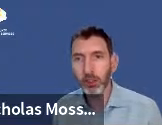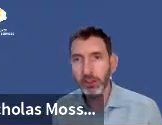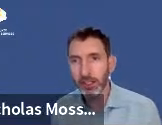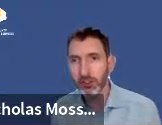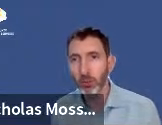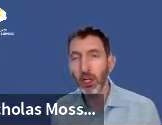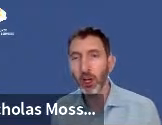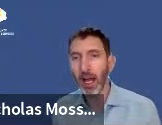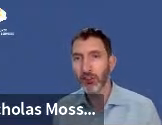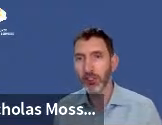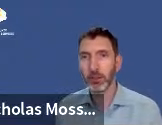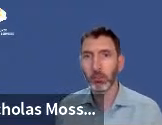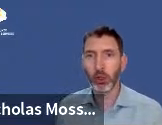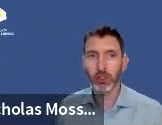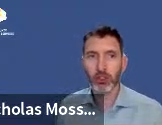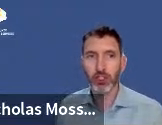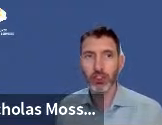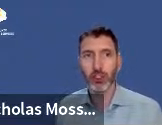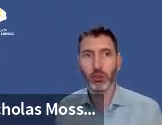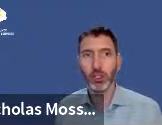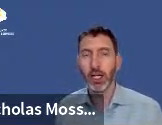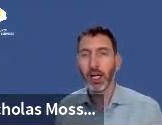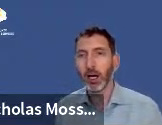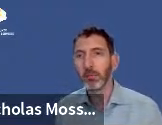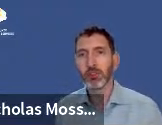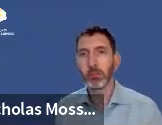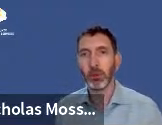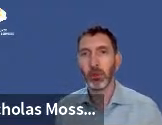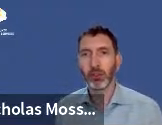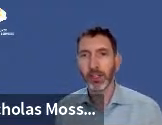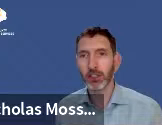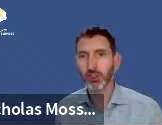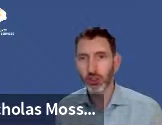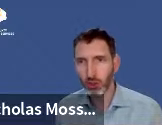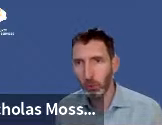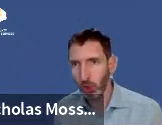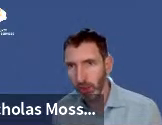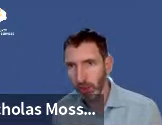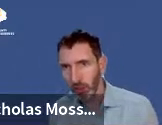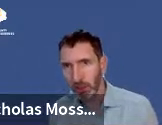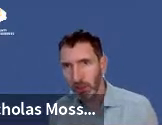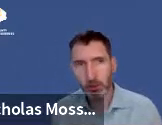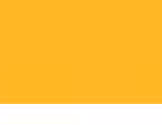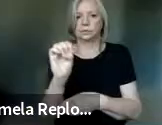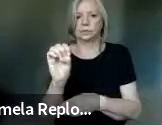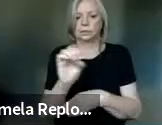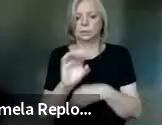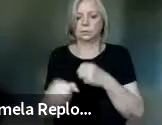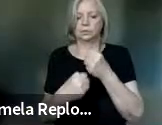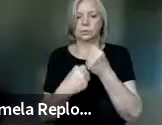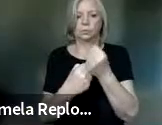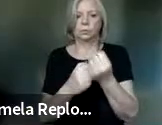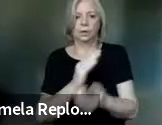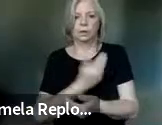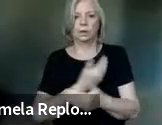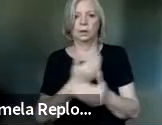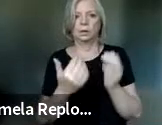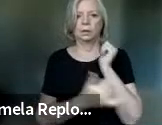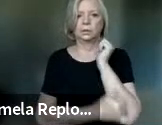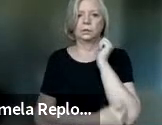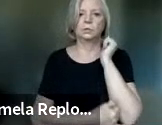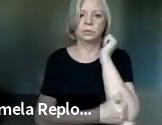some important things that we are asking employers to do, simple things to support in our communities to